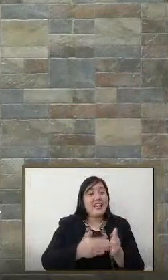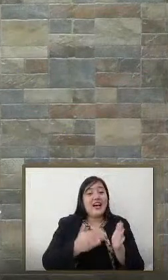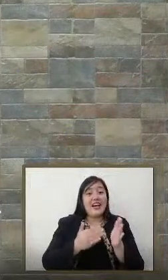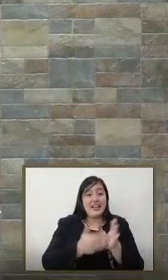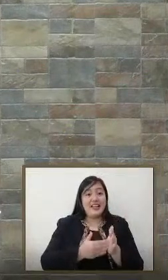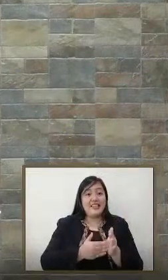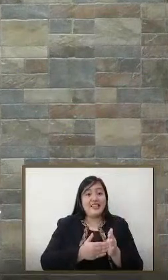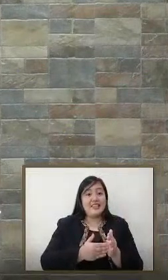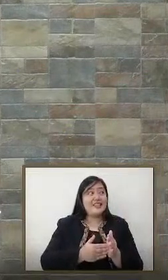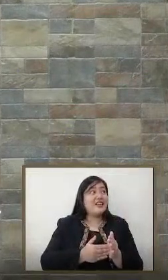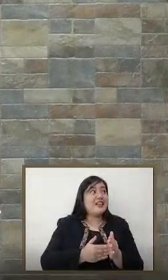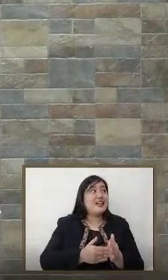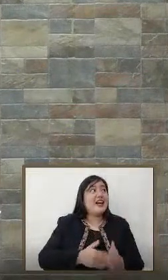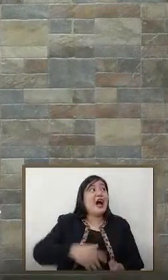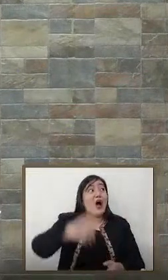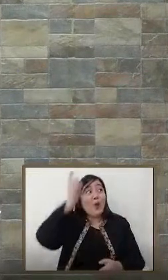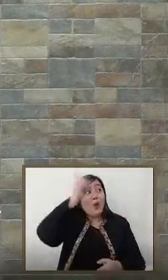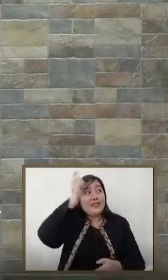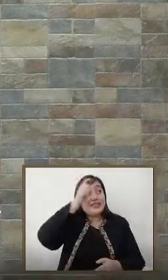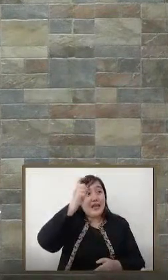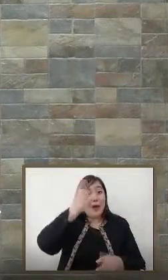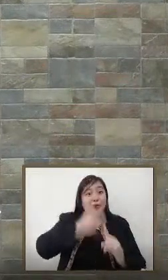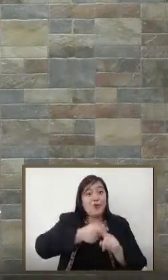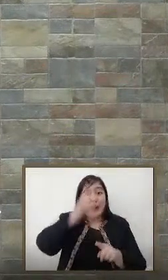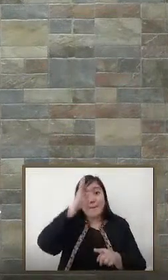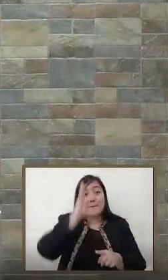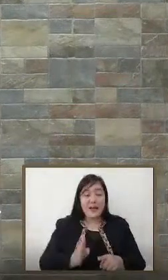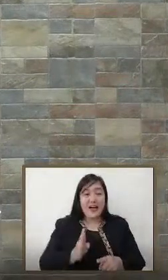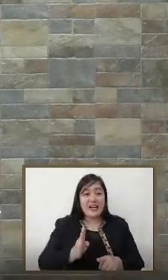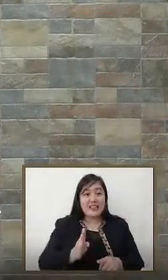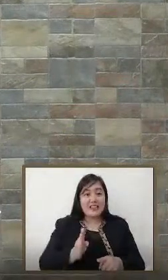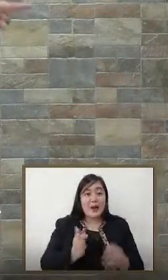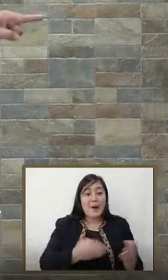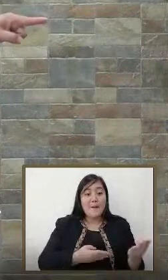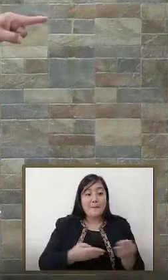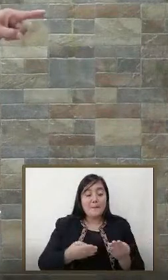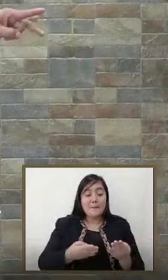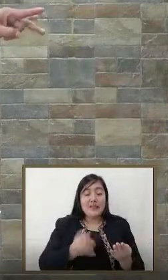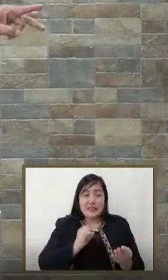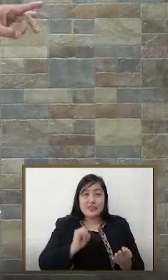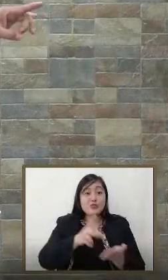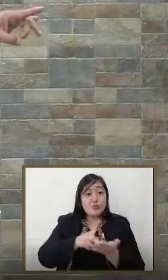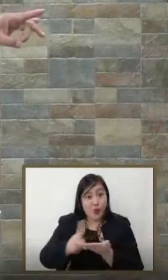ganito. All right. We must learn to use the proper words.